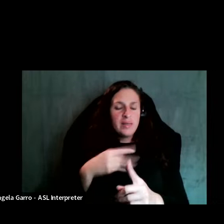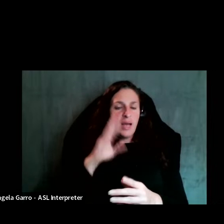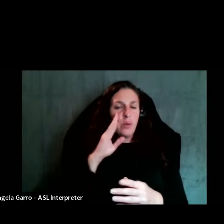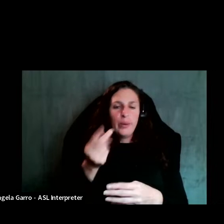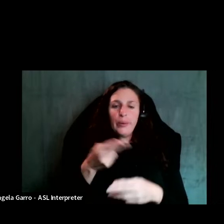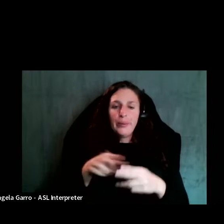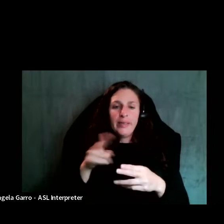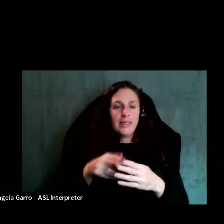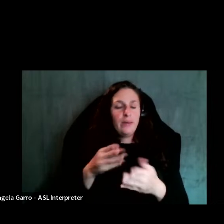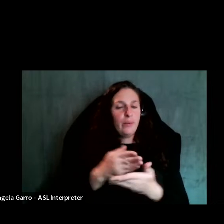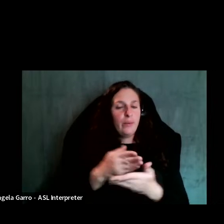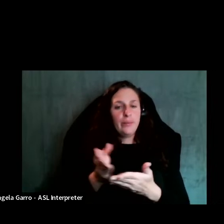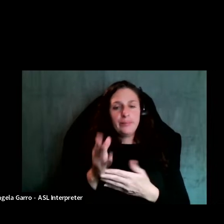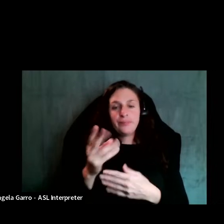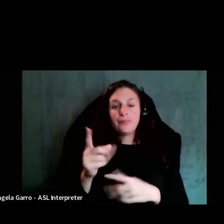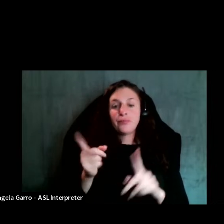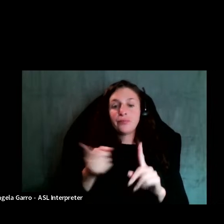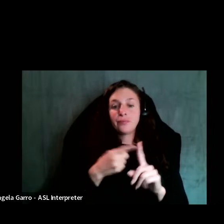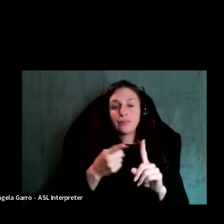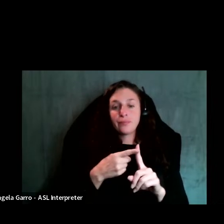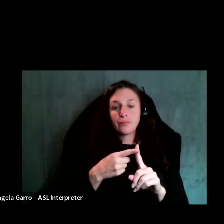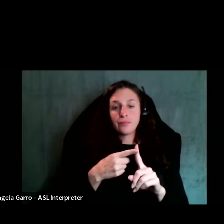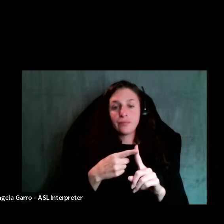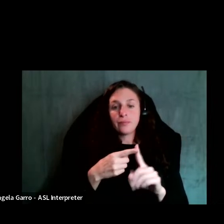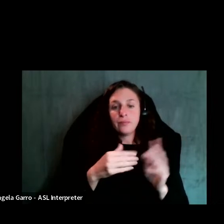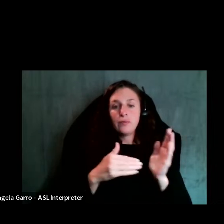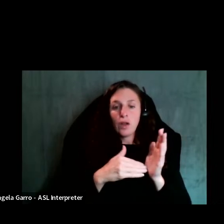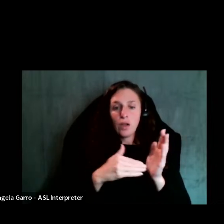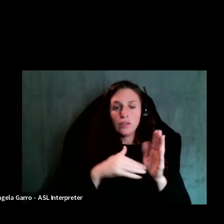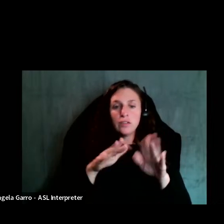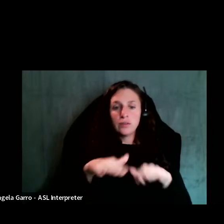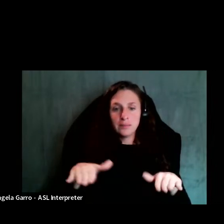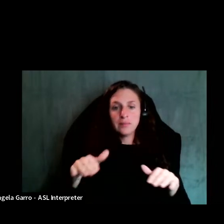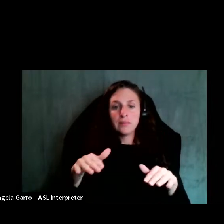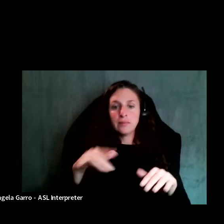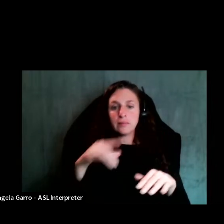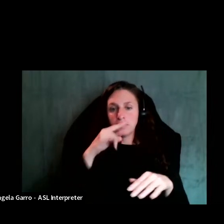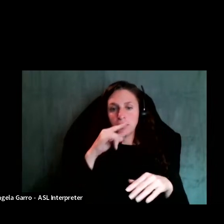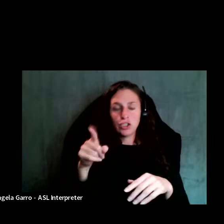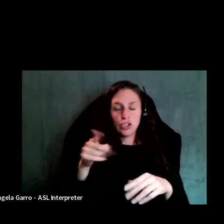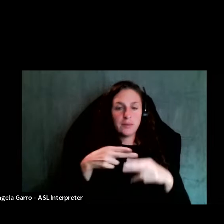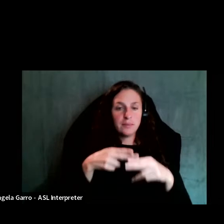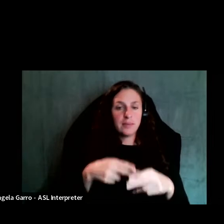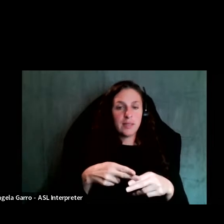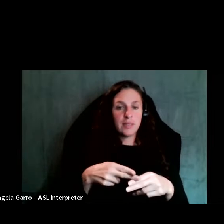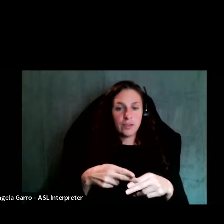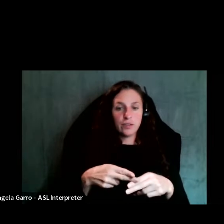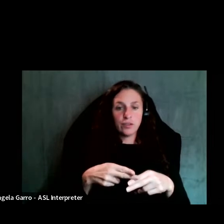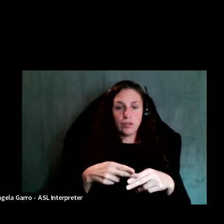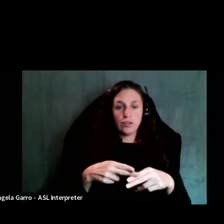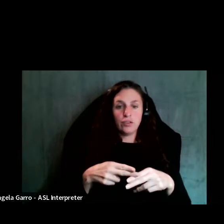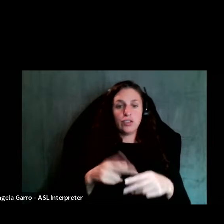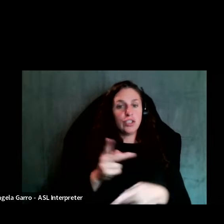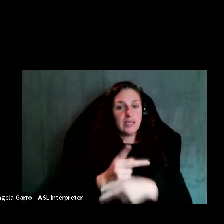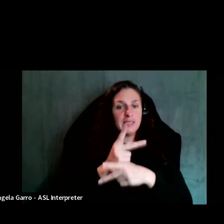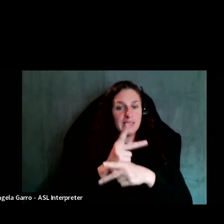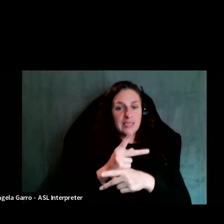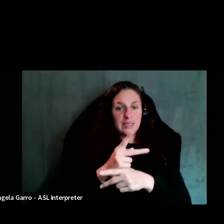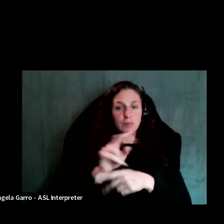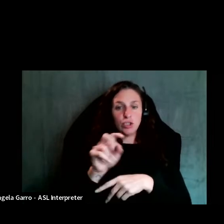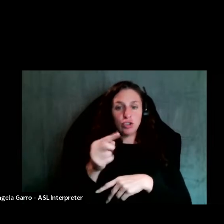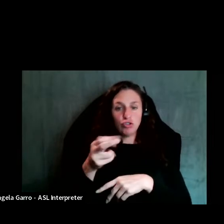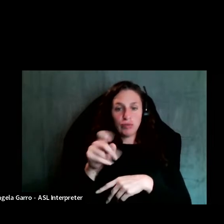through. First, there was a doctor, a pediatrician, that mentioned she keeps treating people that